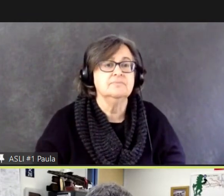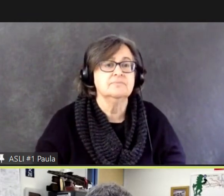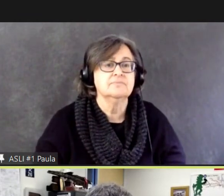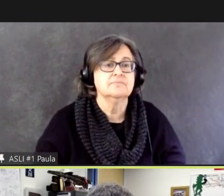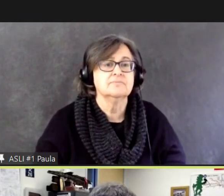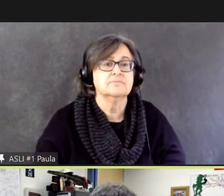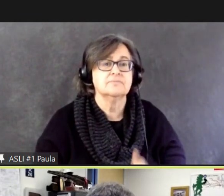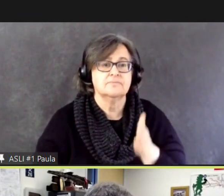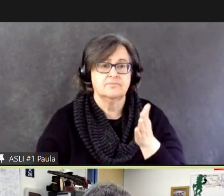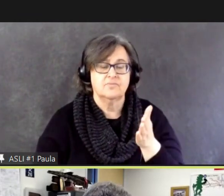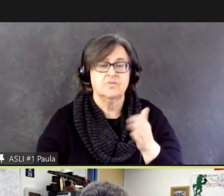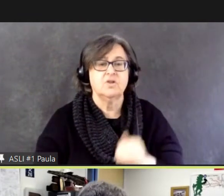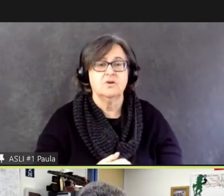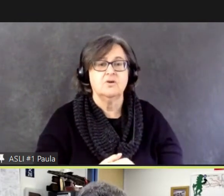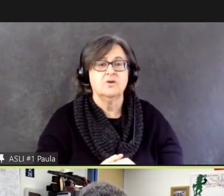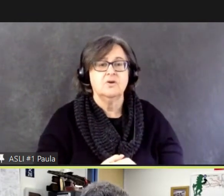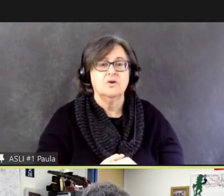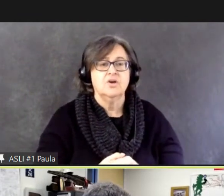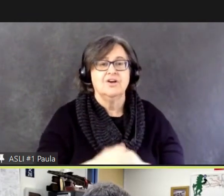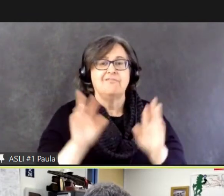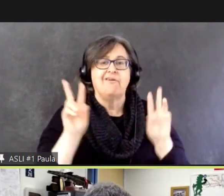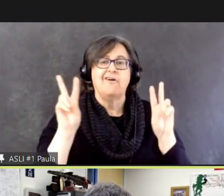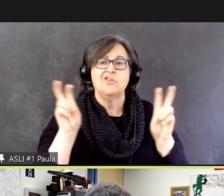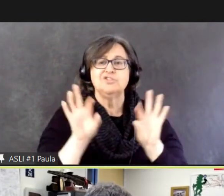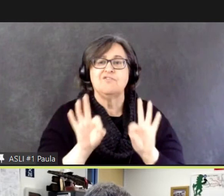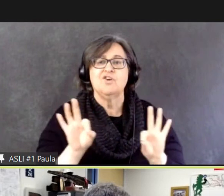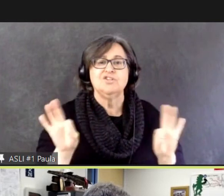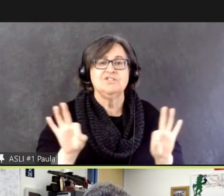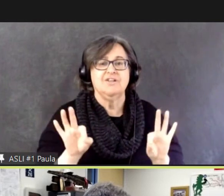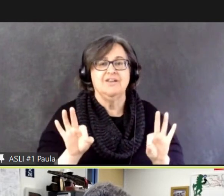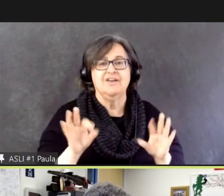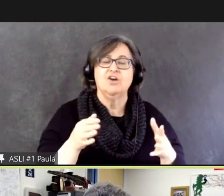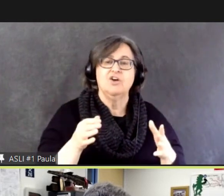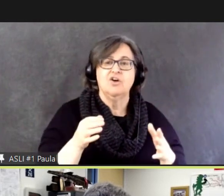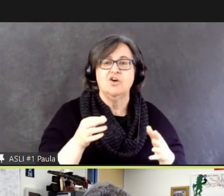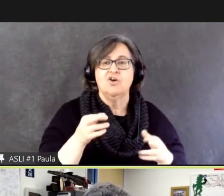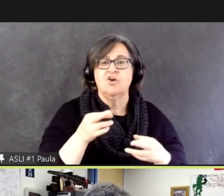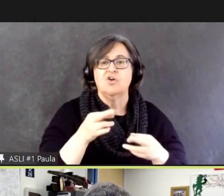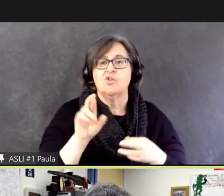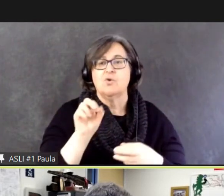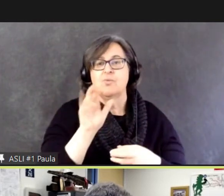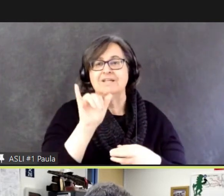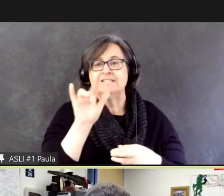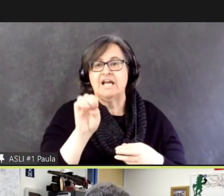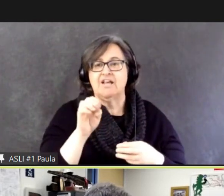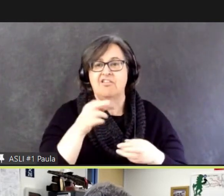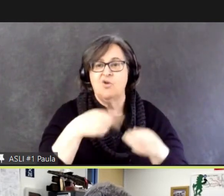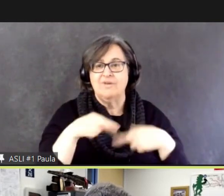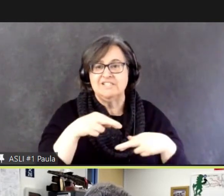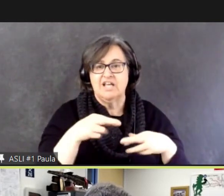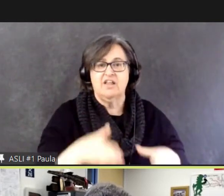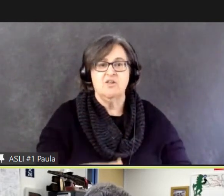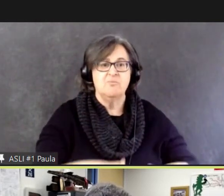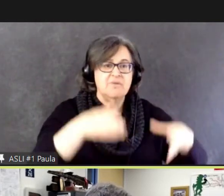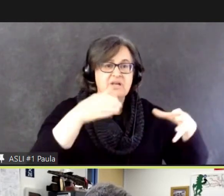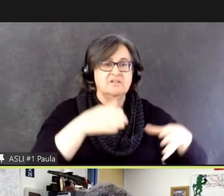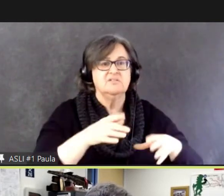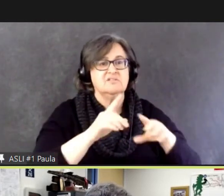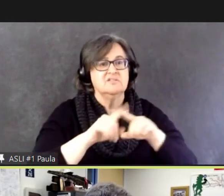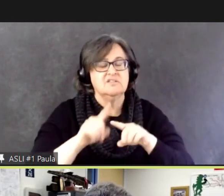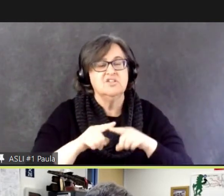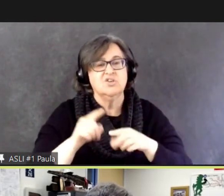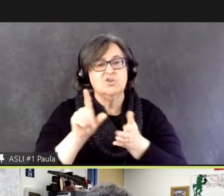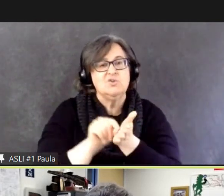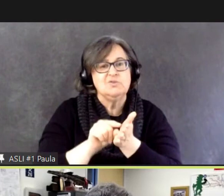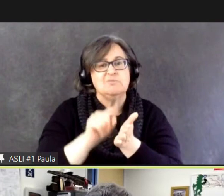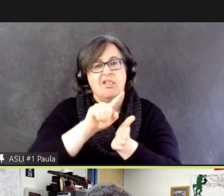So this is what we typically call the furniture. So the recycling bins, the garbage cans, the benches in the station proper. Again, kind of